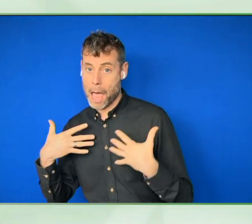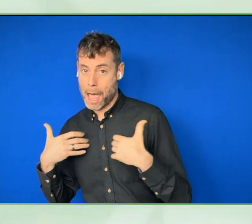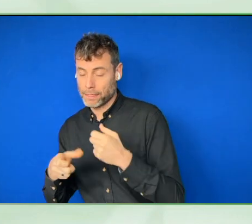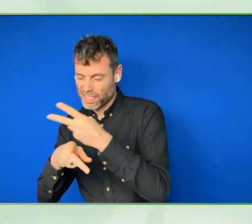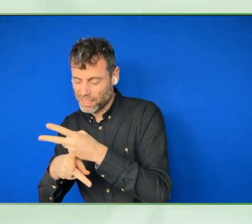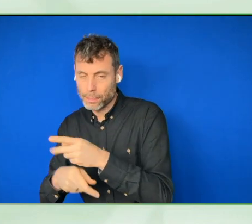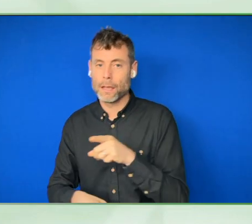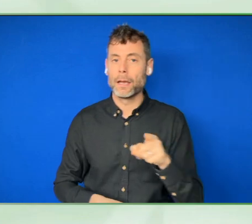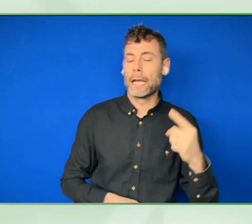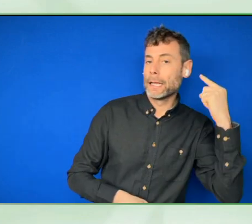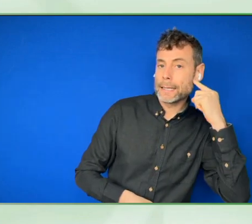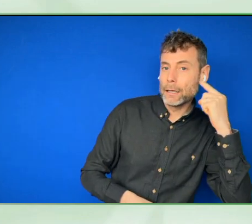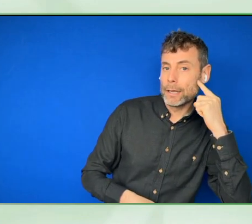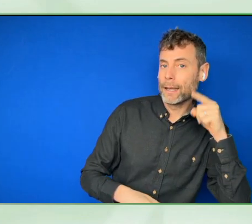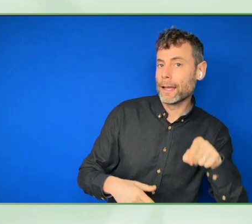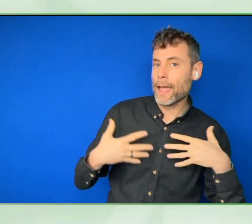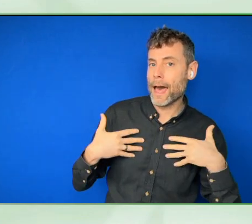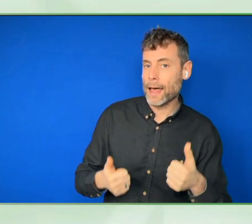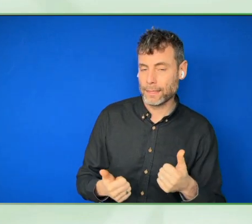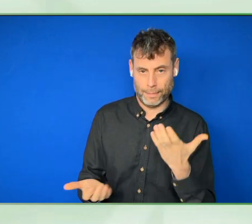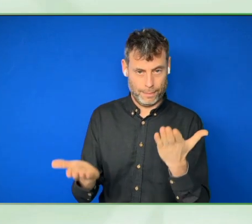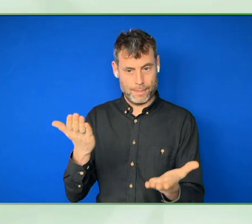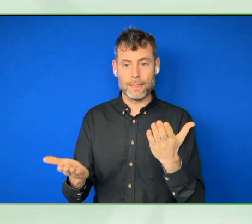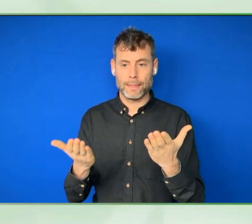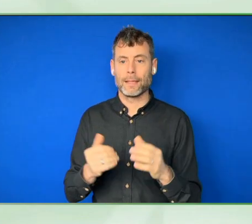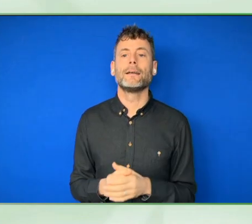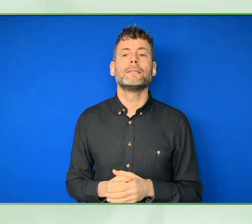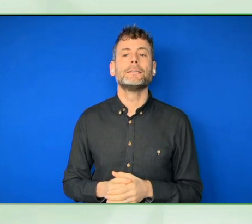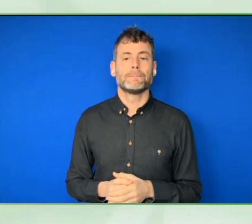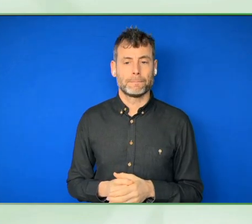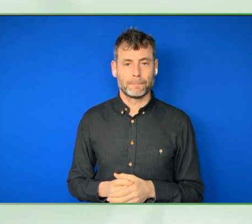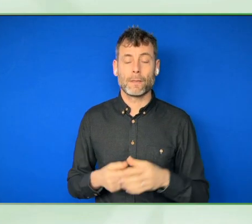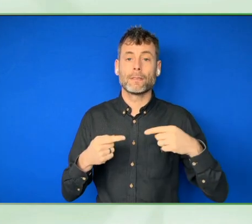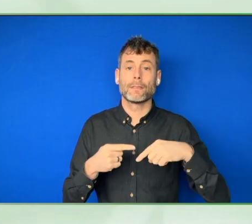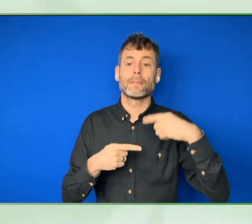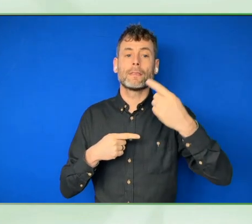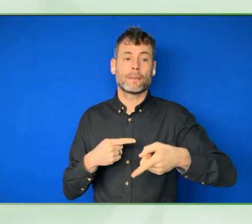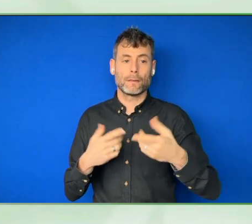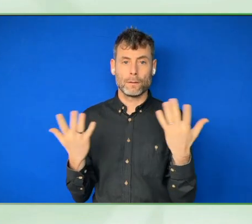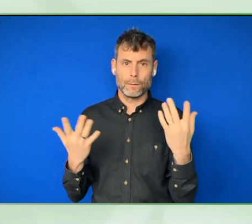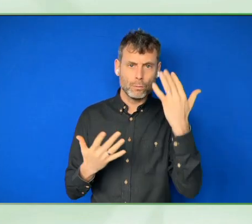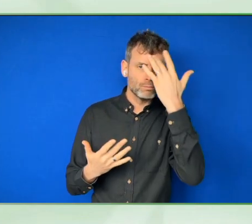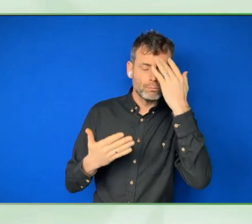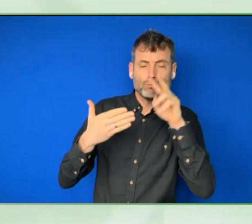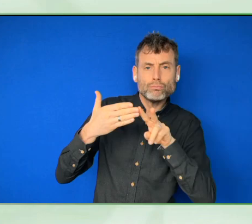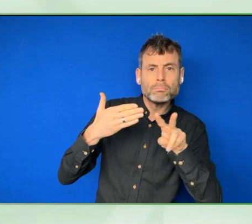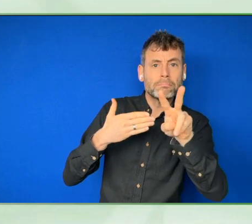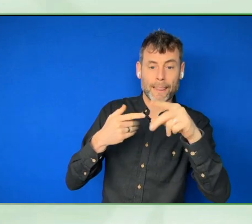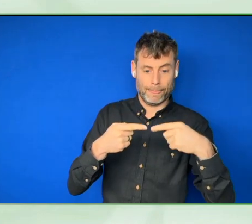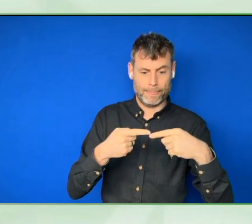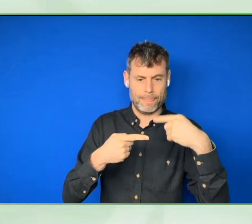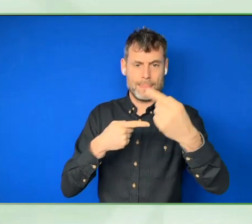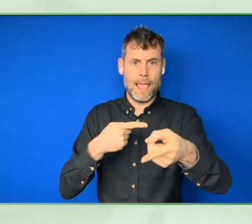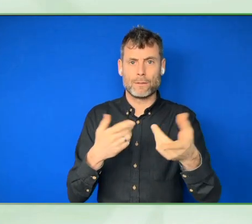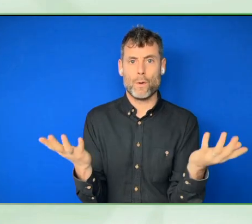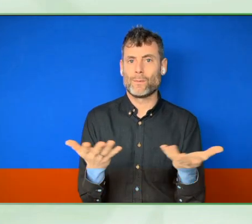into, which is around what next. So Rosario just asked that question. It's such a powerful question, right? We have the big splash,